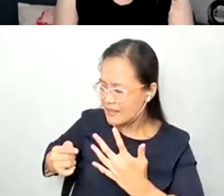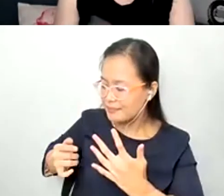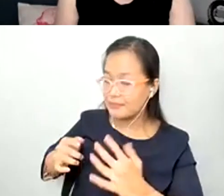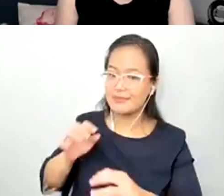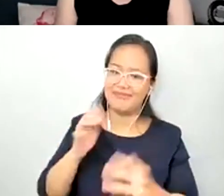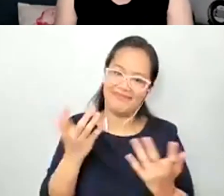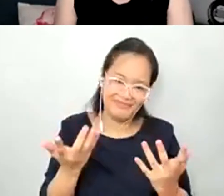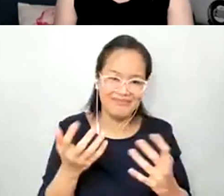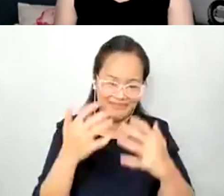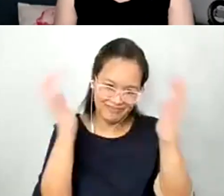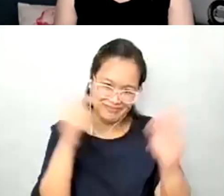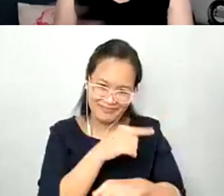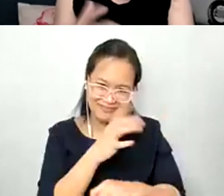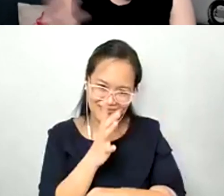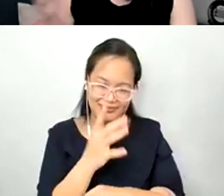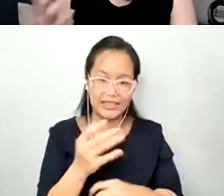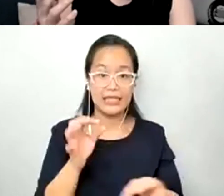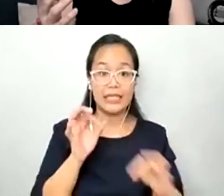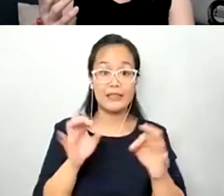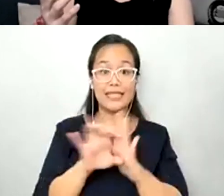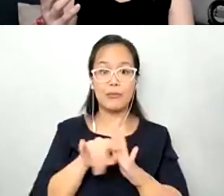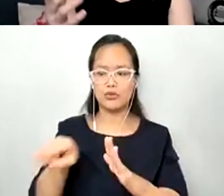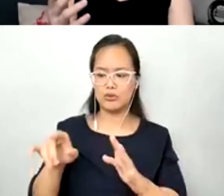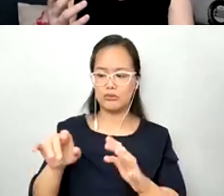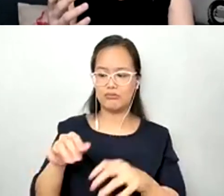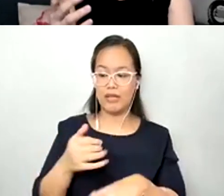be affected if I resign.